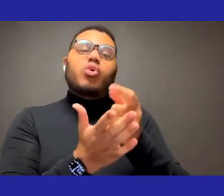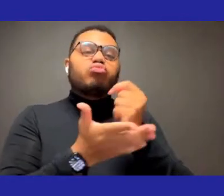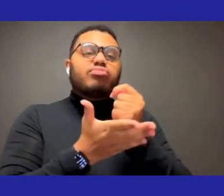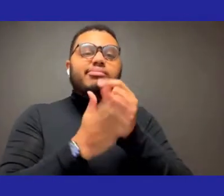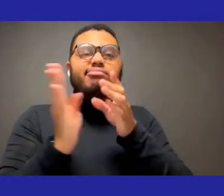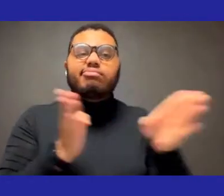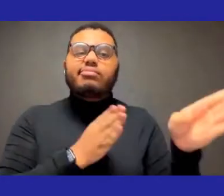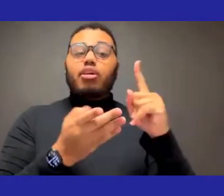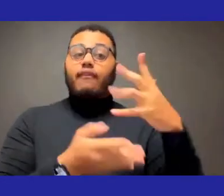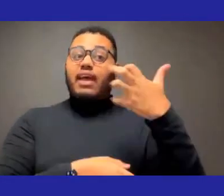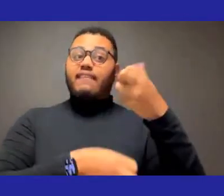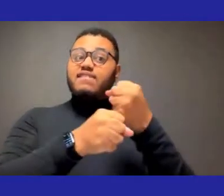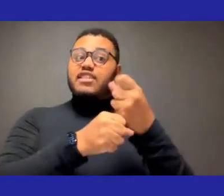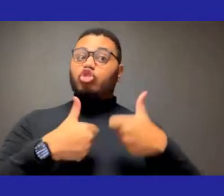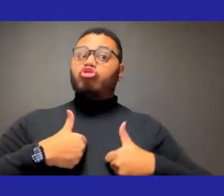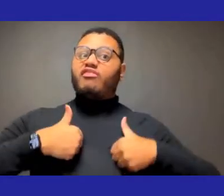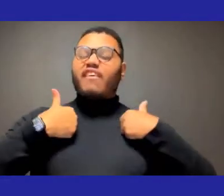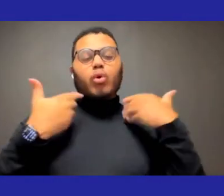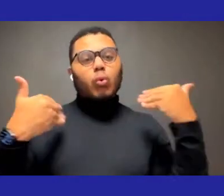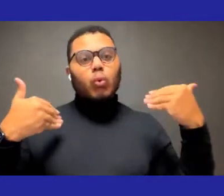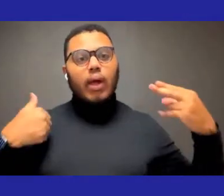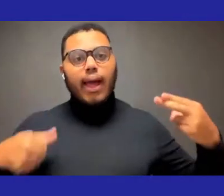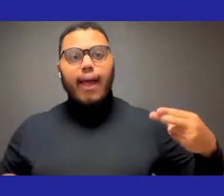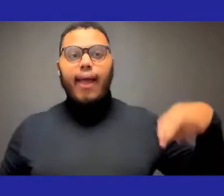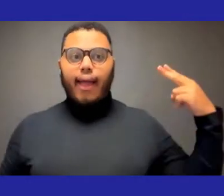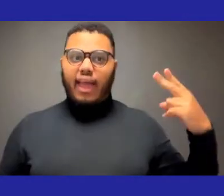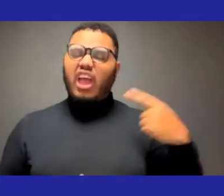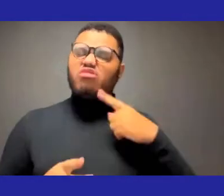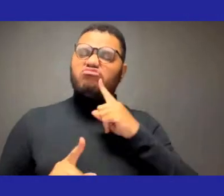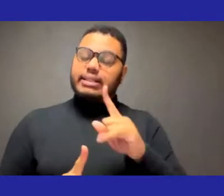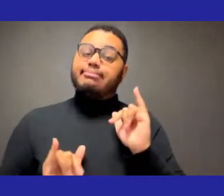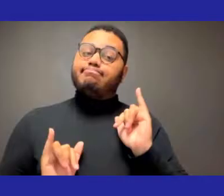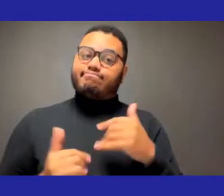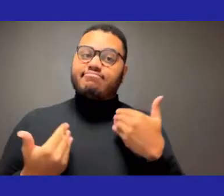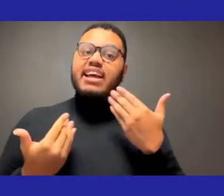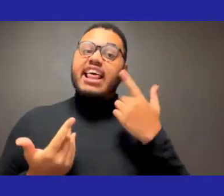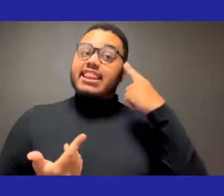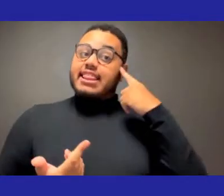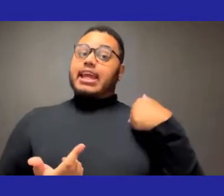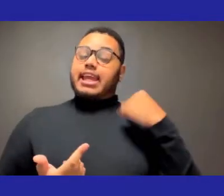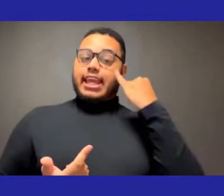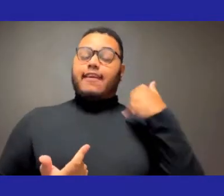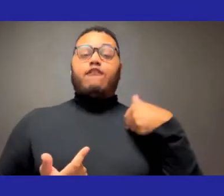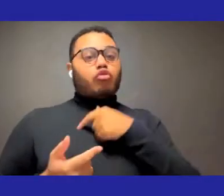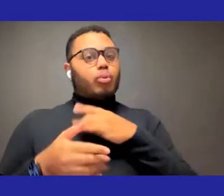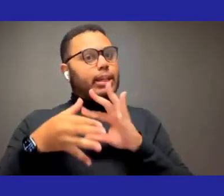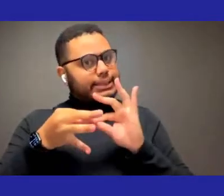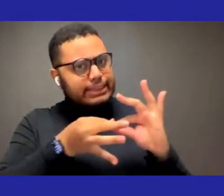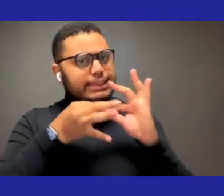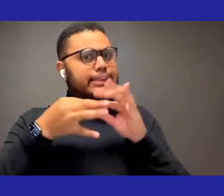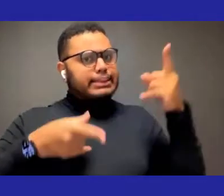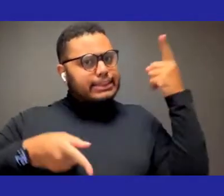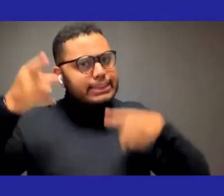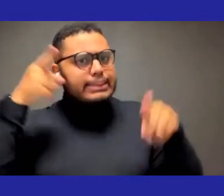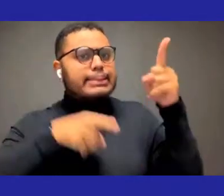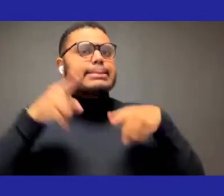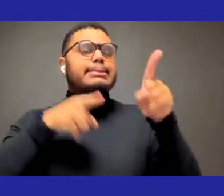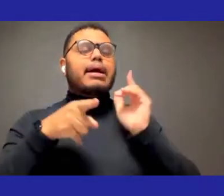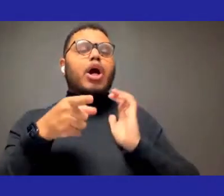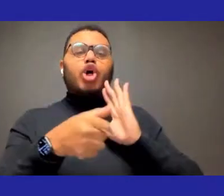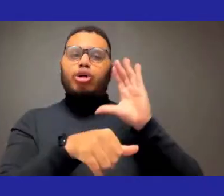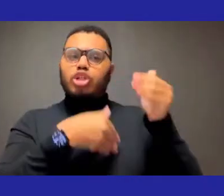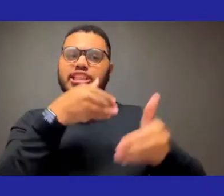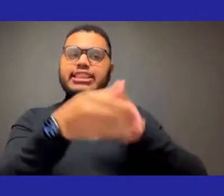5-year survival is high. And so I really do think if we get coordinated and we put our processes together, all of